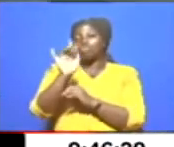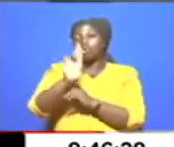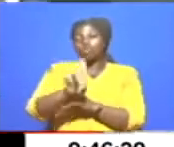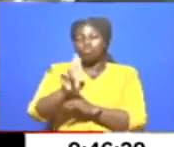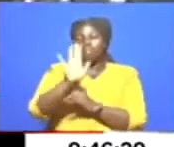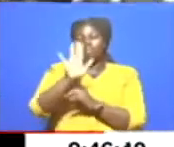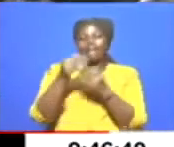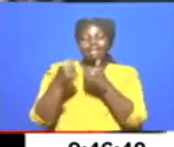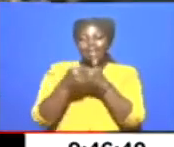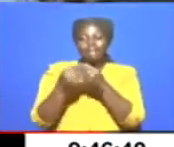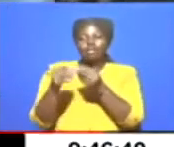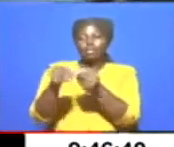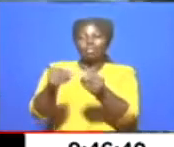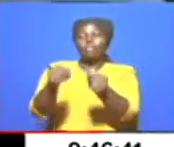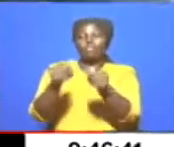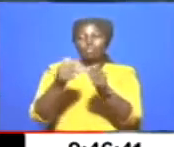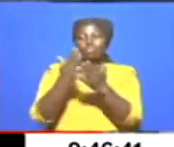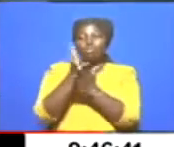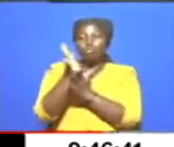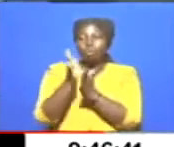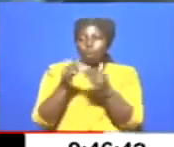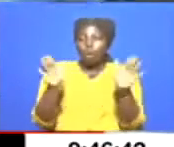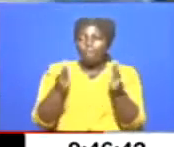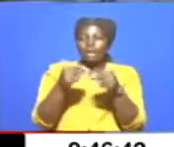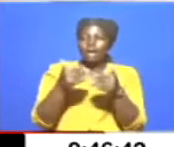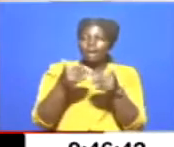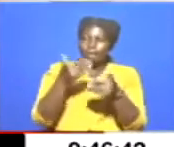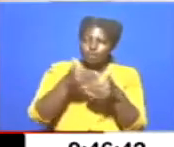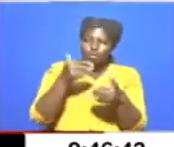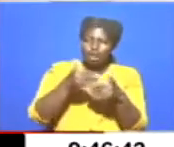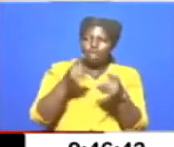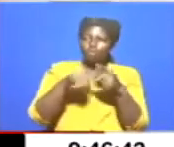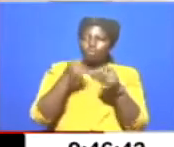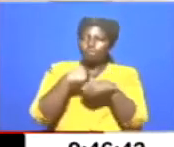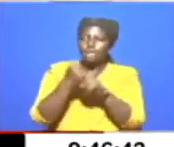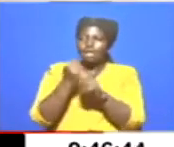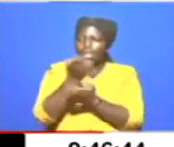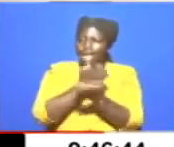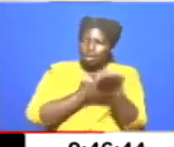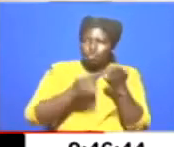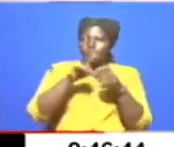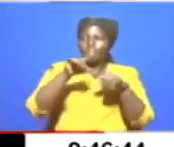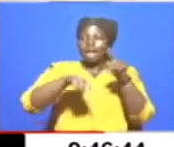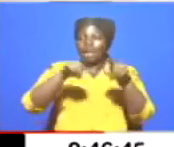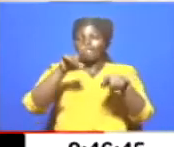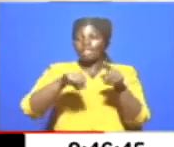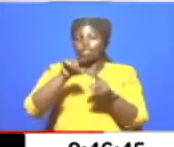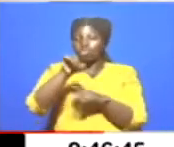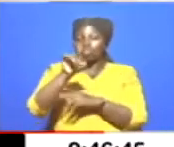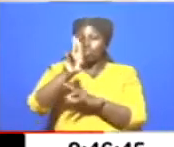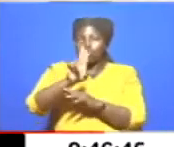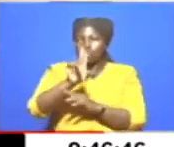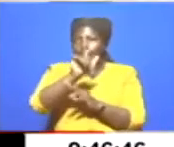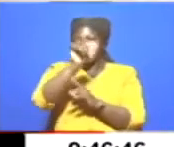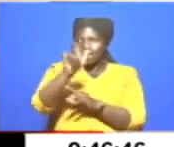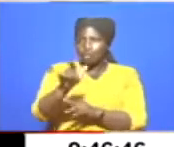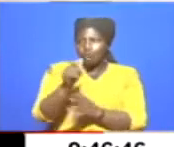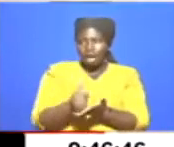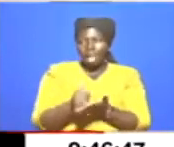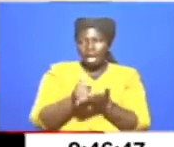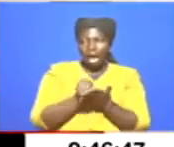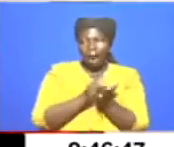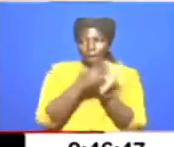them by opening up borders in order to diversify the economy. You take a regional approach, it helps every business